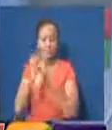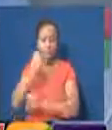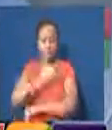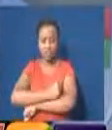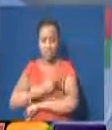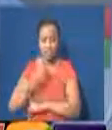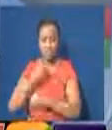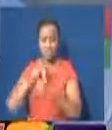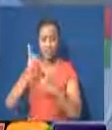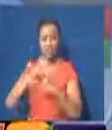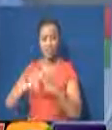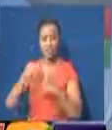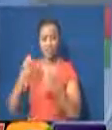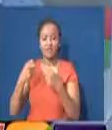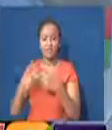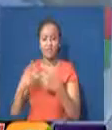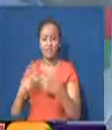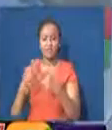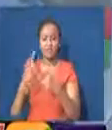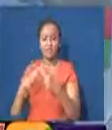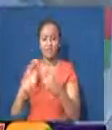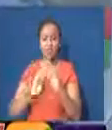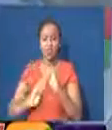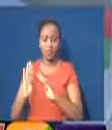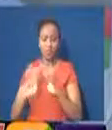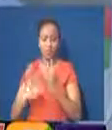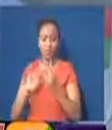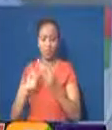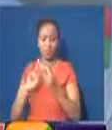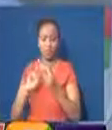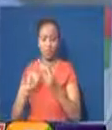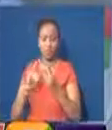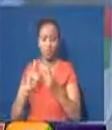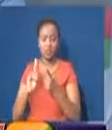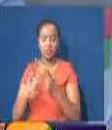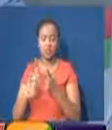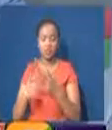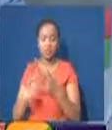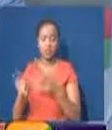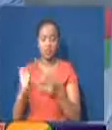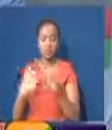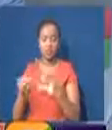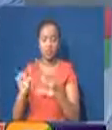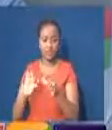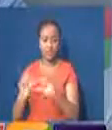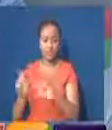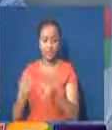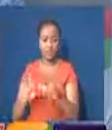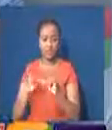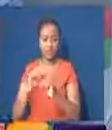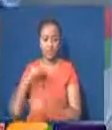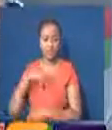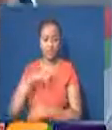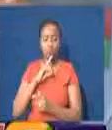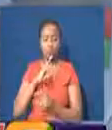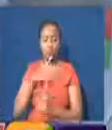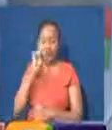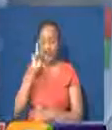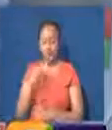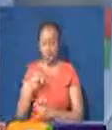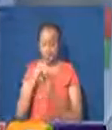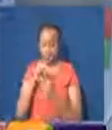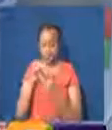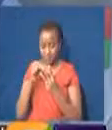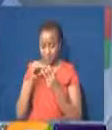it. We shall get physics out of it. So it means that at the junior school, we must make sure that we have put all those